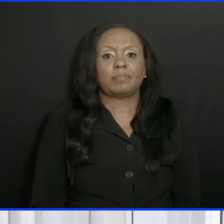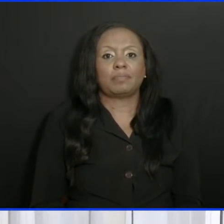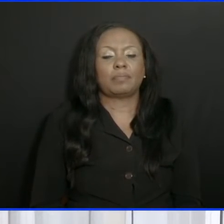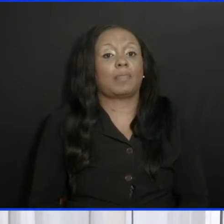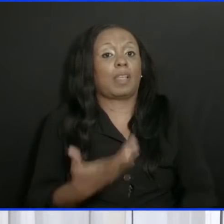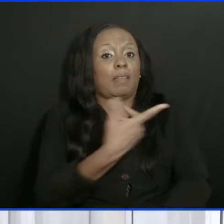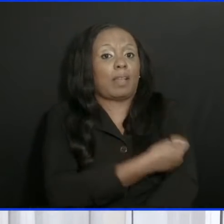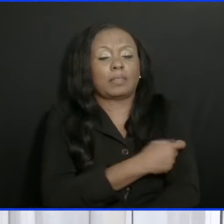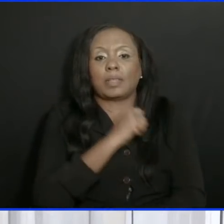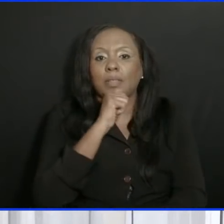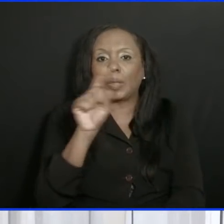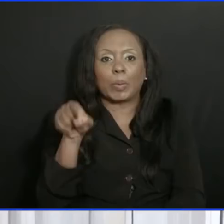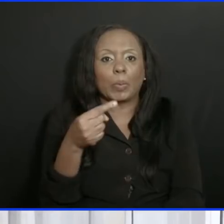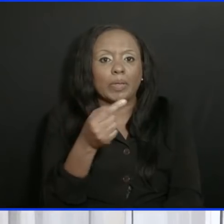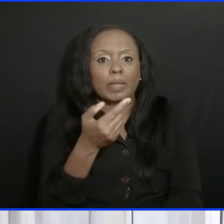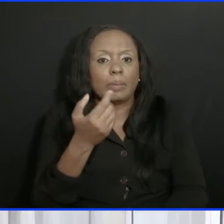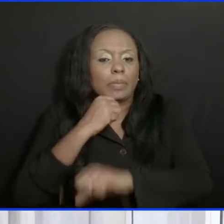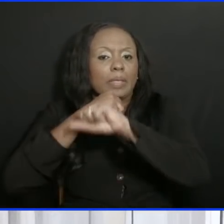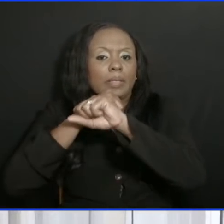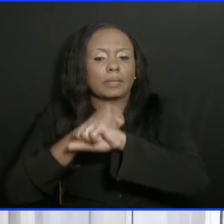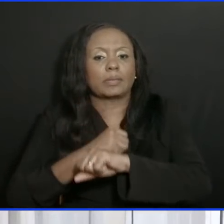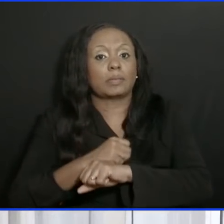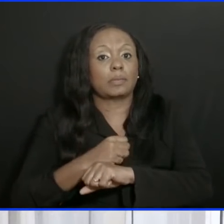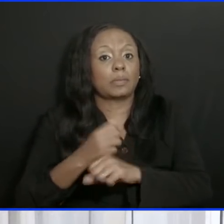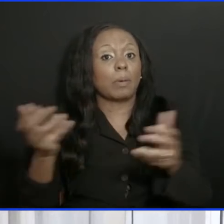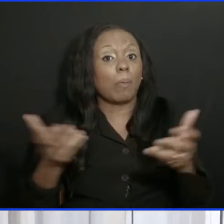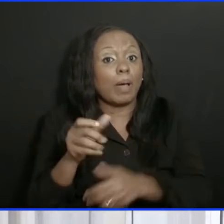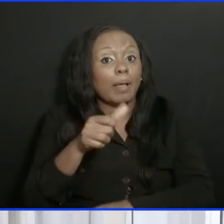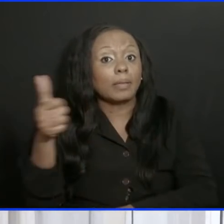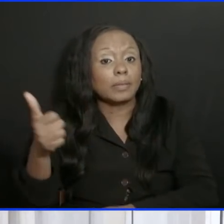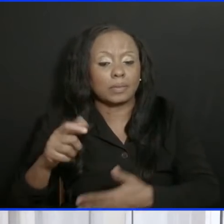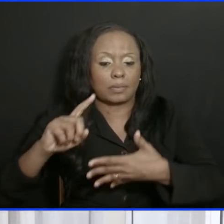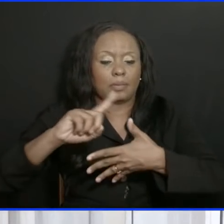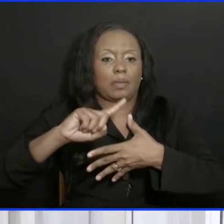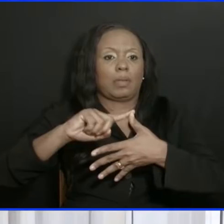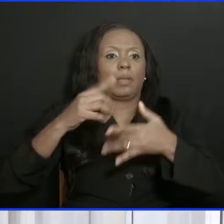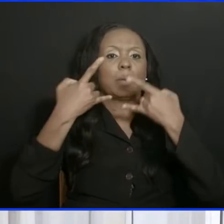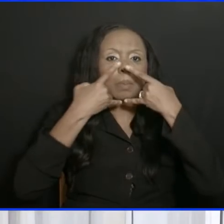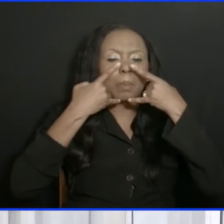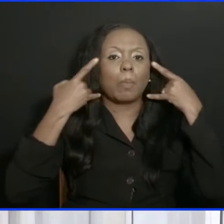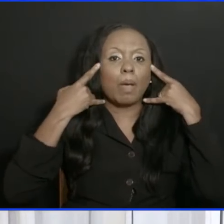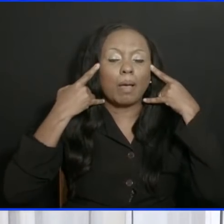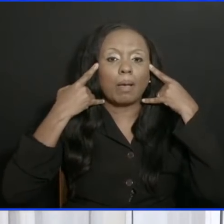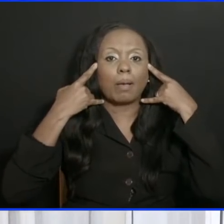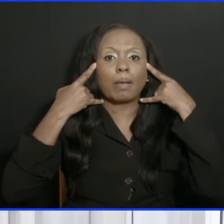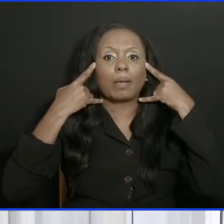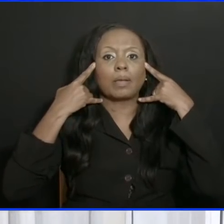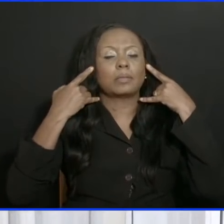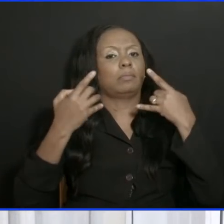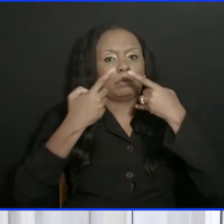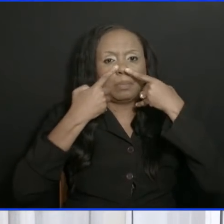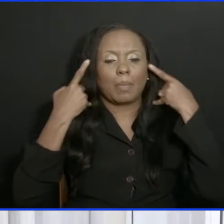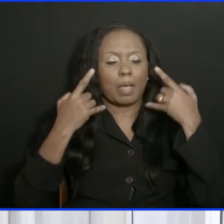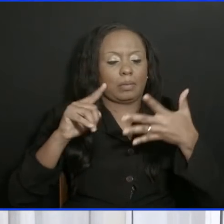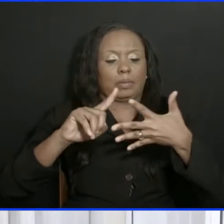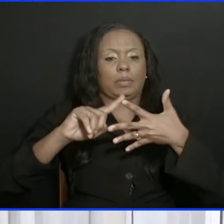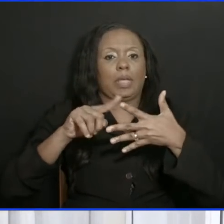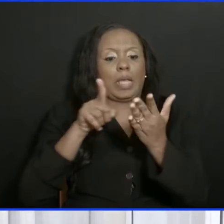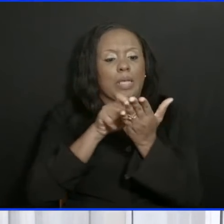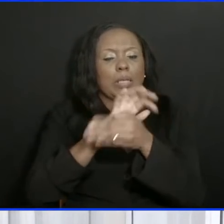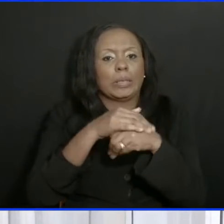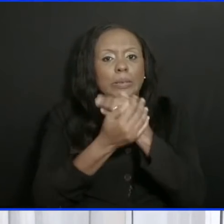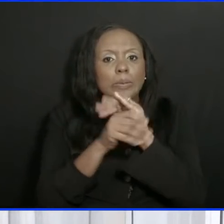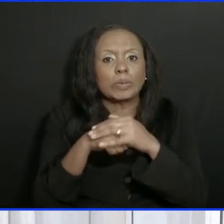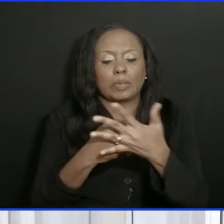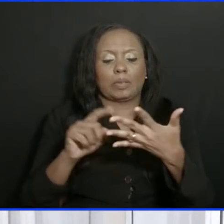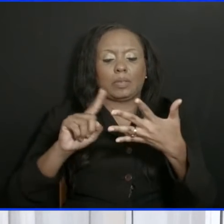protection. The protection continues to be the mask, and wearing the mask continues to be the sanitization, continues